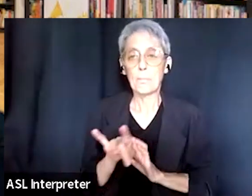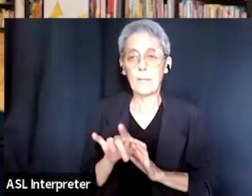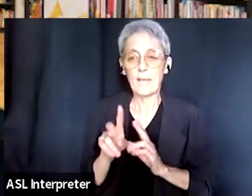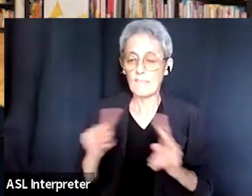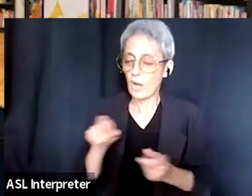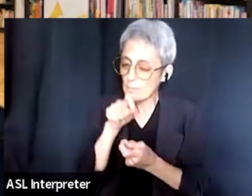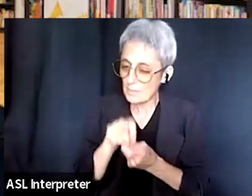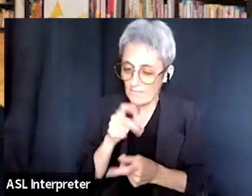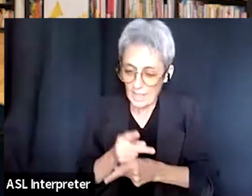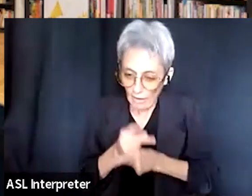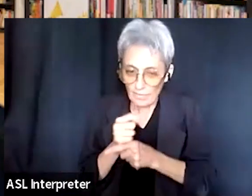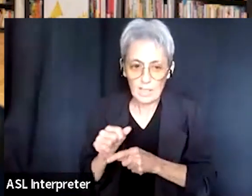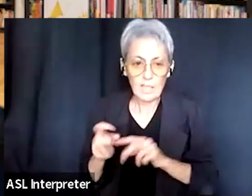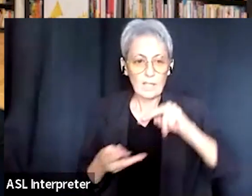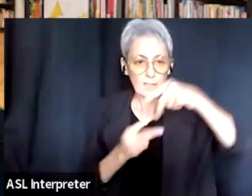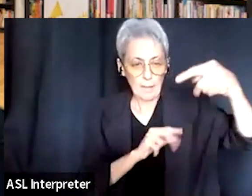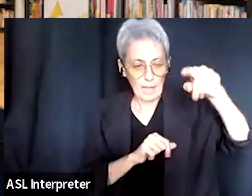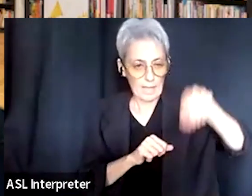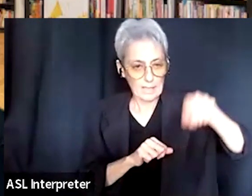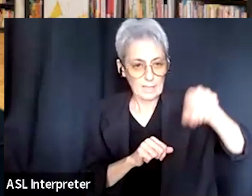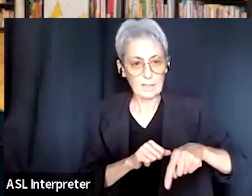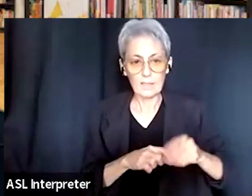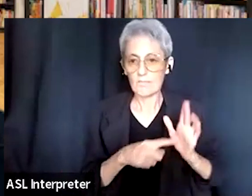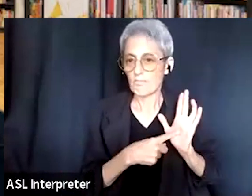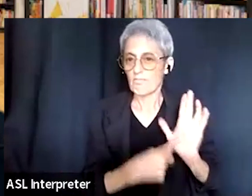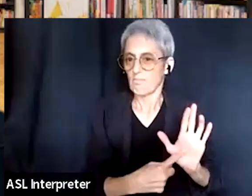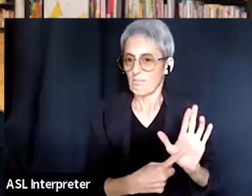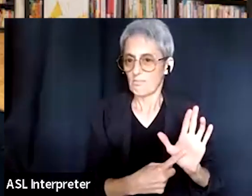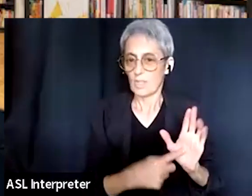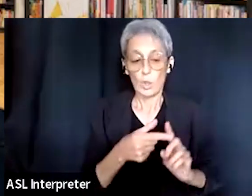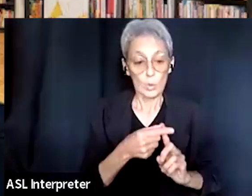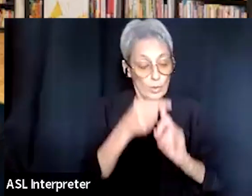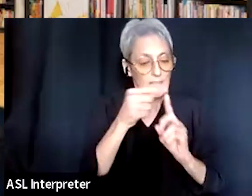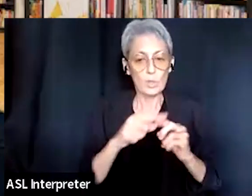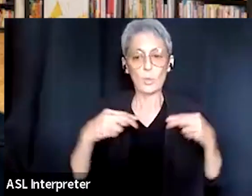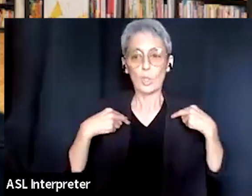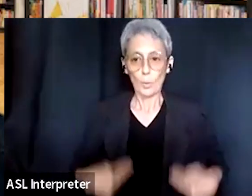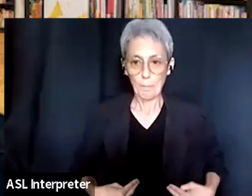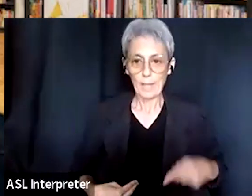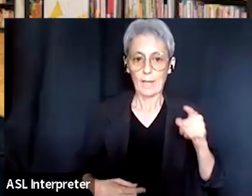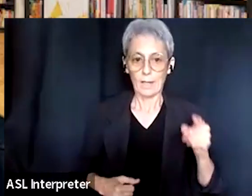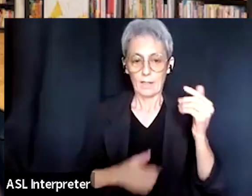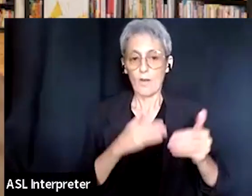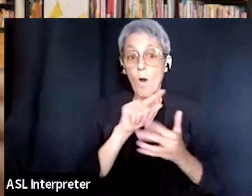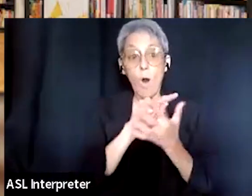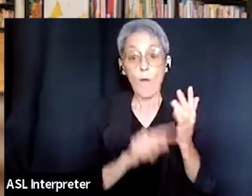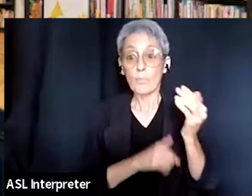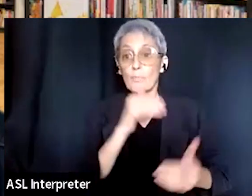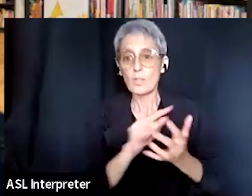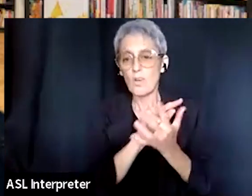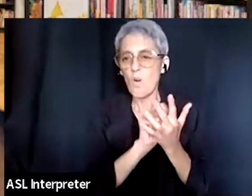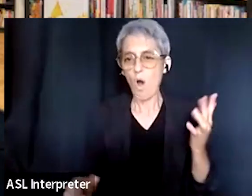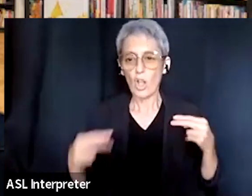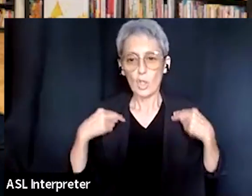wanted to really illustrate this as a uniquely human process. These are all human processes that we learn how to